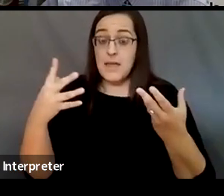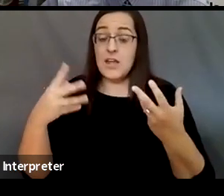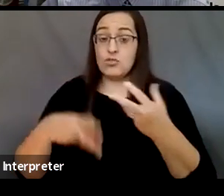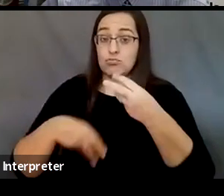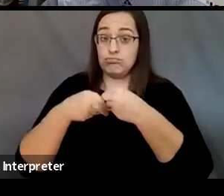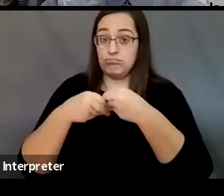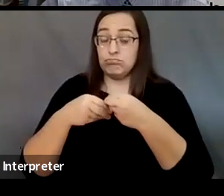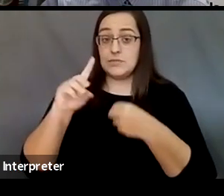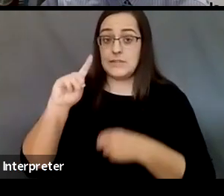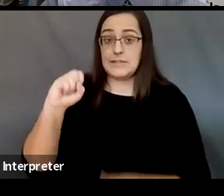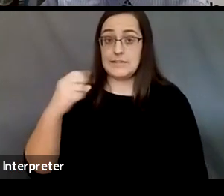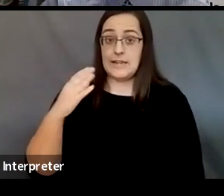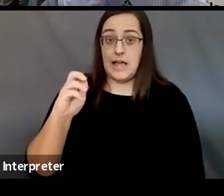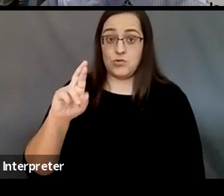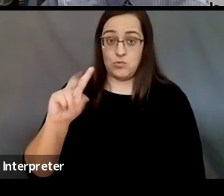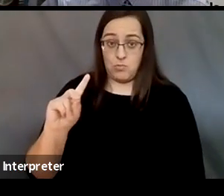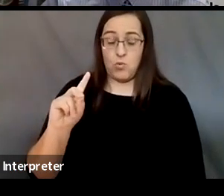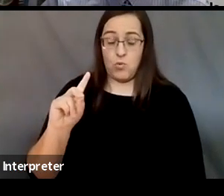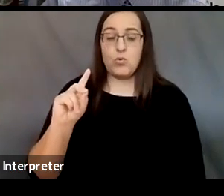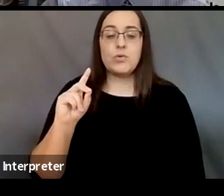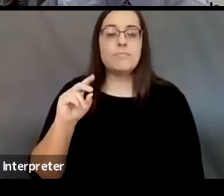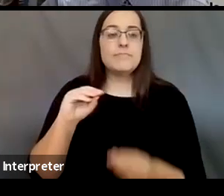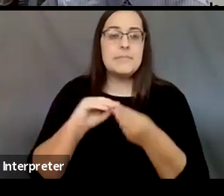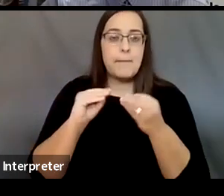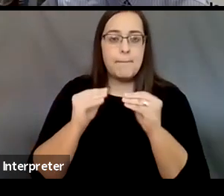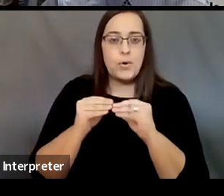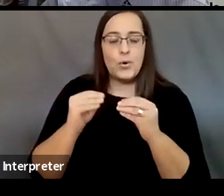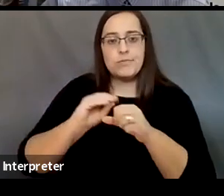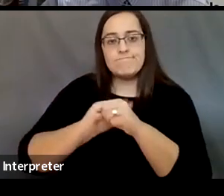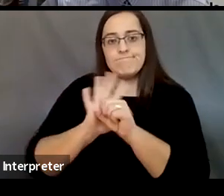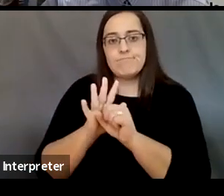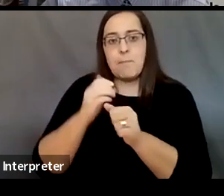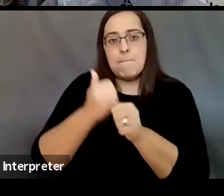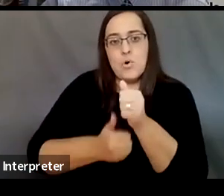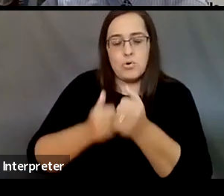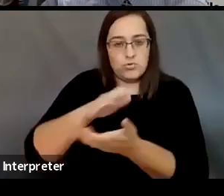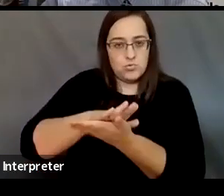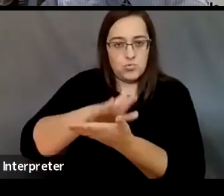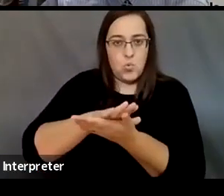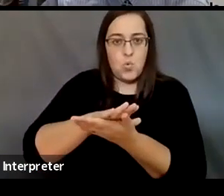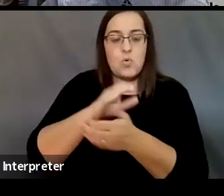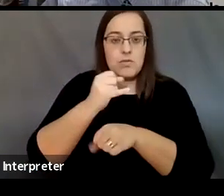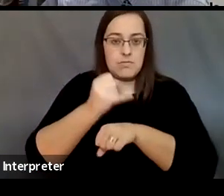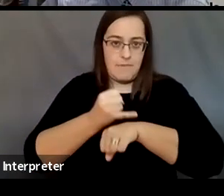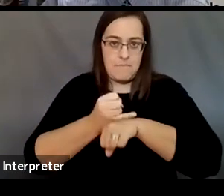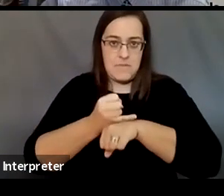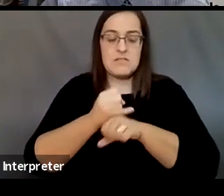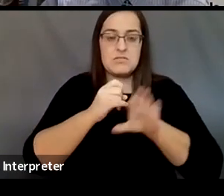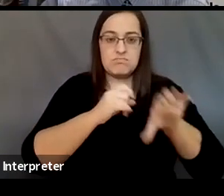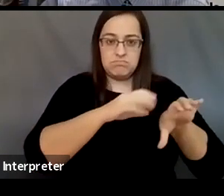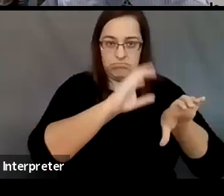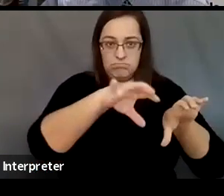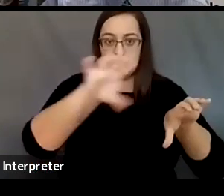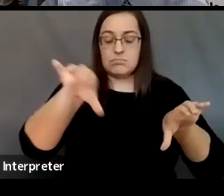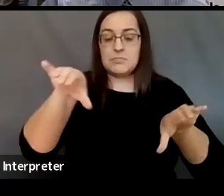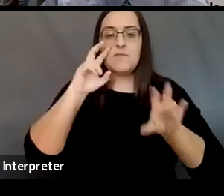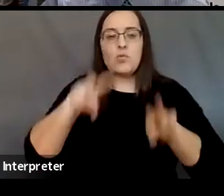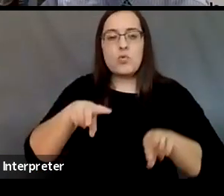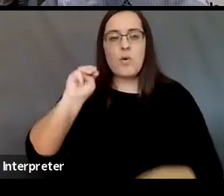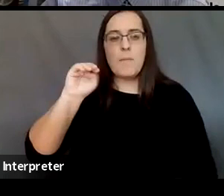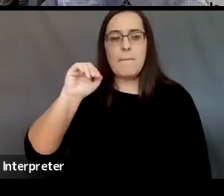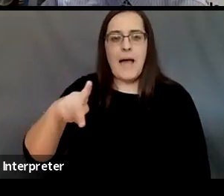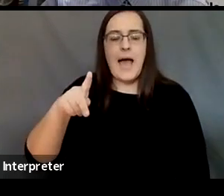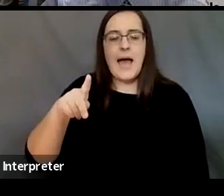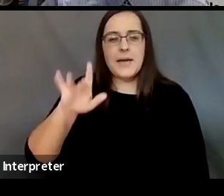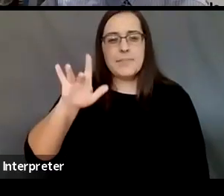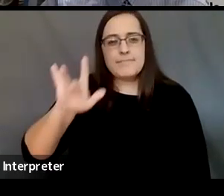the the number of cases per school campus. And so if you go to the map, there's a tab there